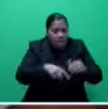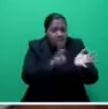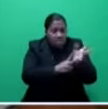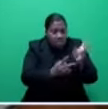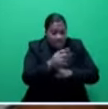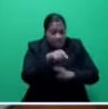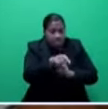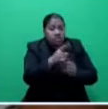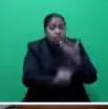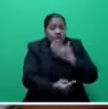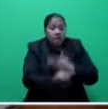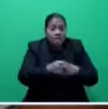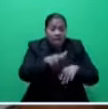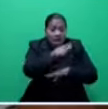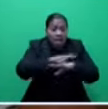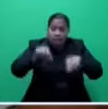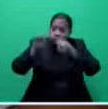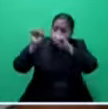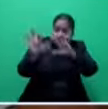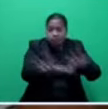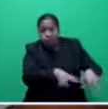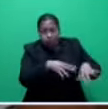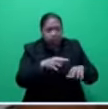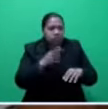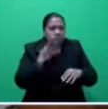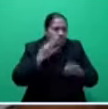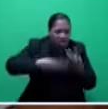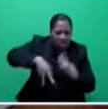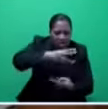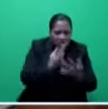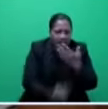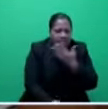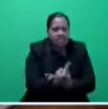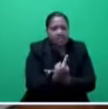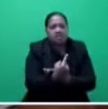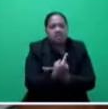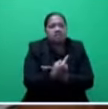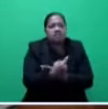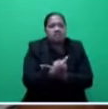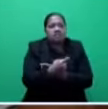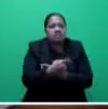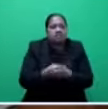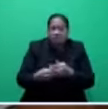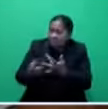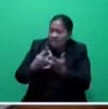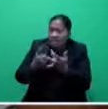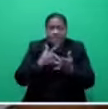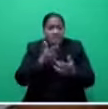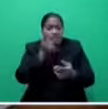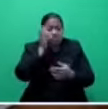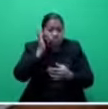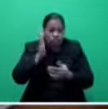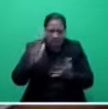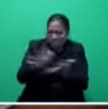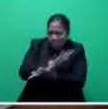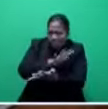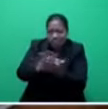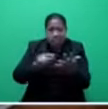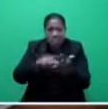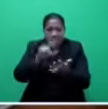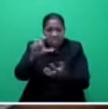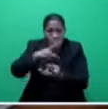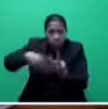after TC Winston. So those are some of the challenges. The other schools from TC Winston are mostly completed or on the verge of completion, and we